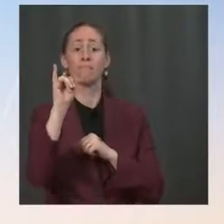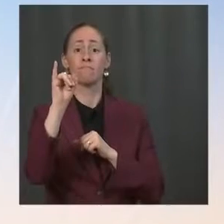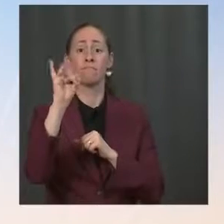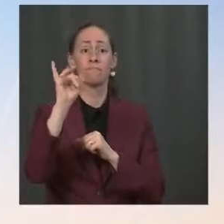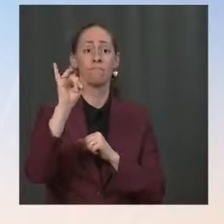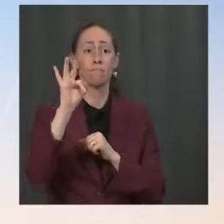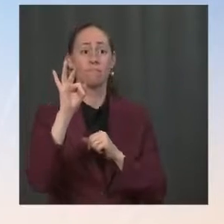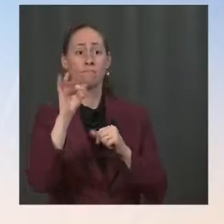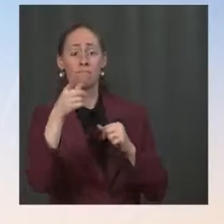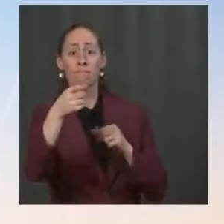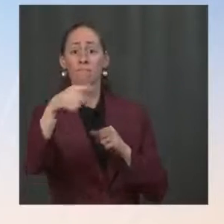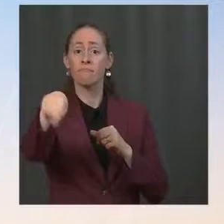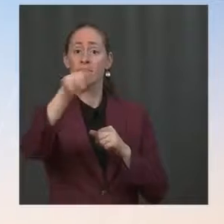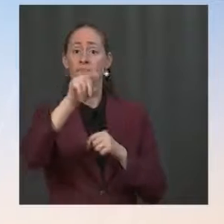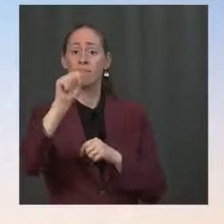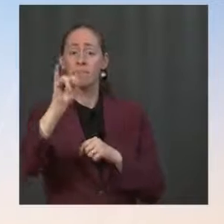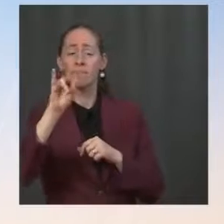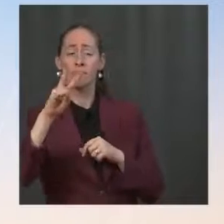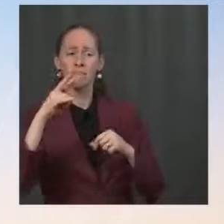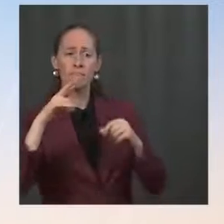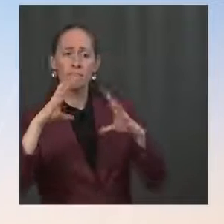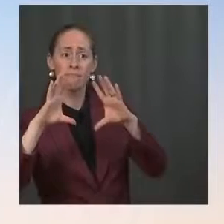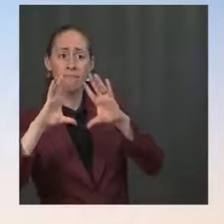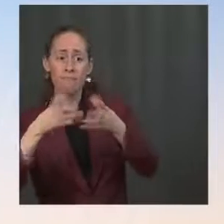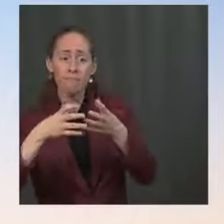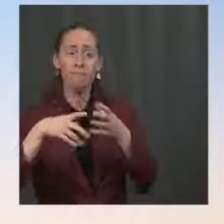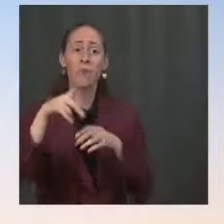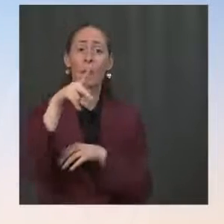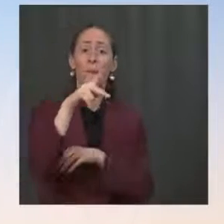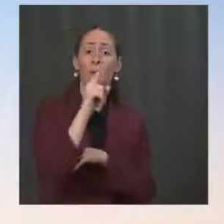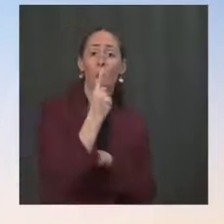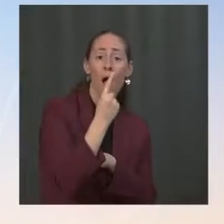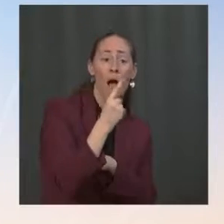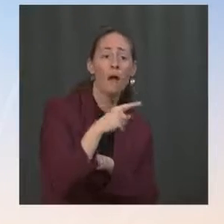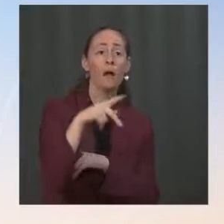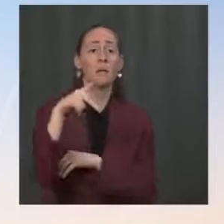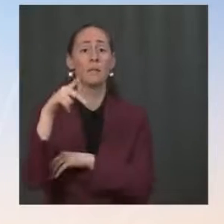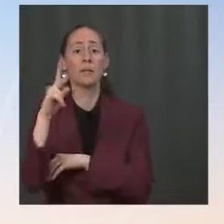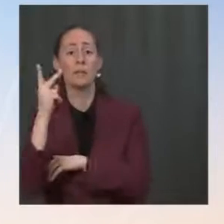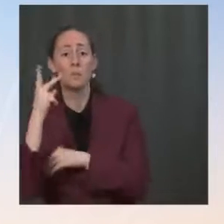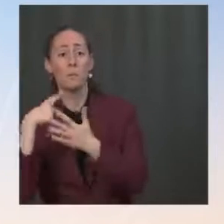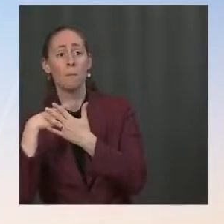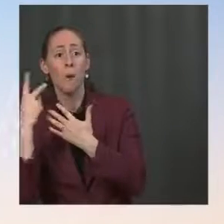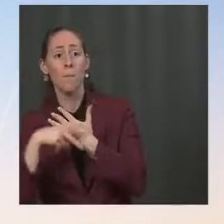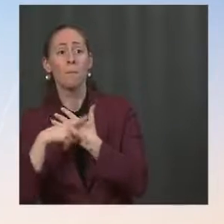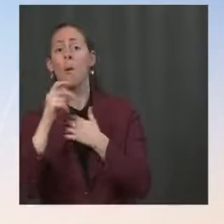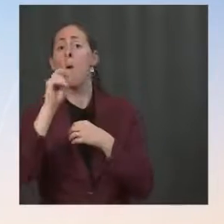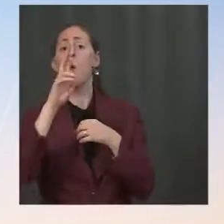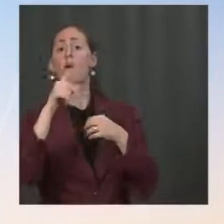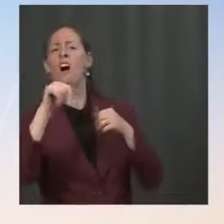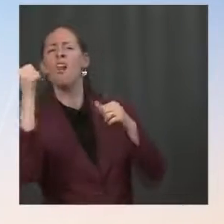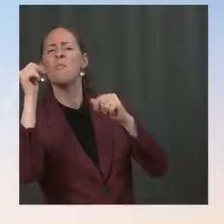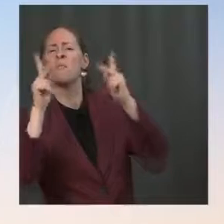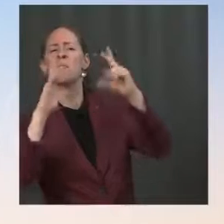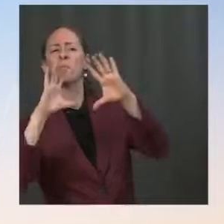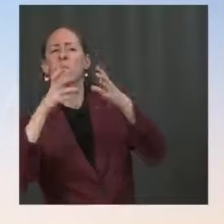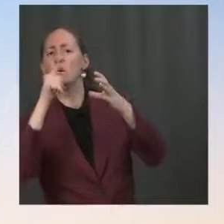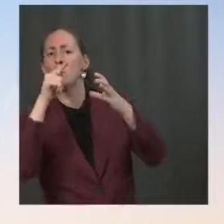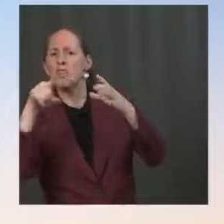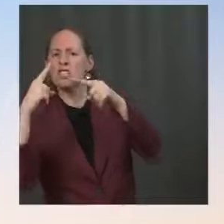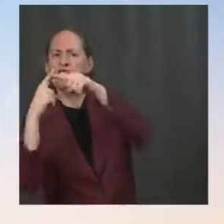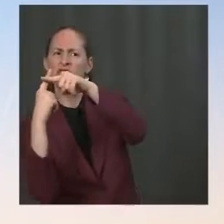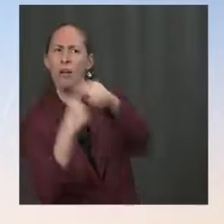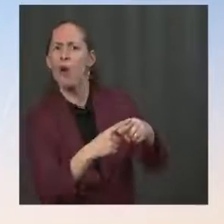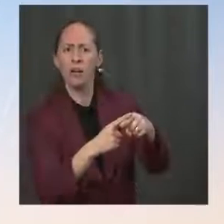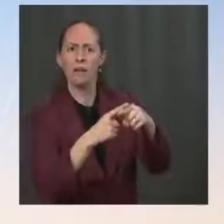are SAV programs, P1, P2 programs, other vulnerable Afghans, we are continuing to work to get as many out as we can, and we will